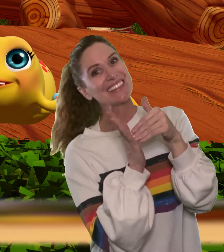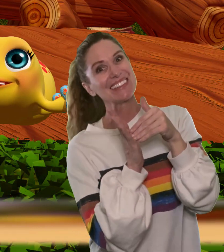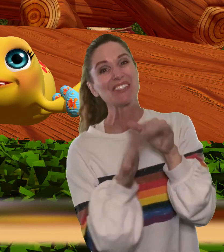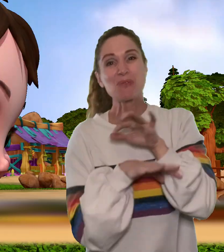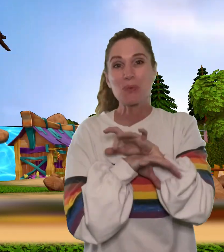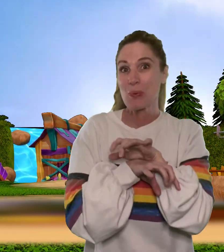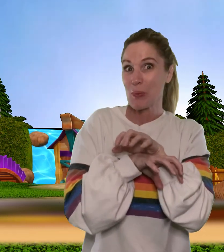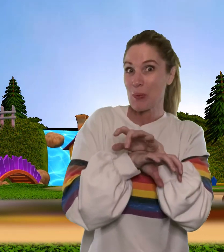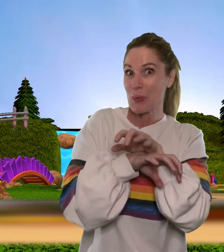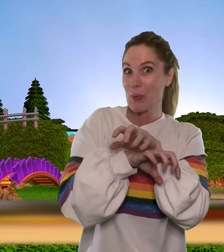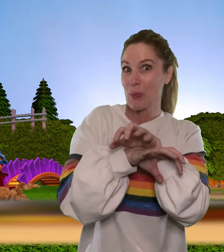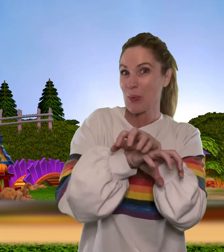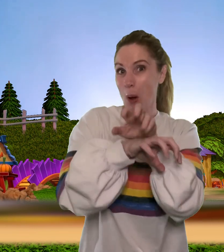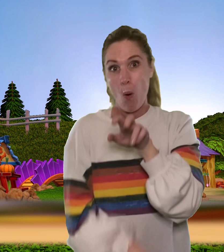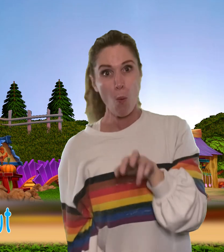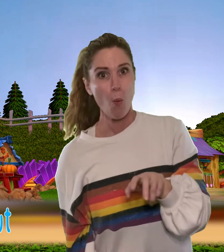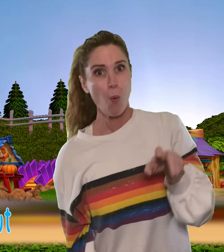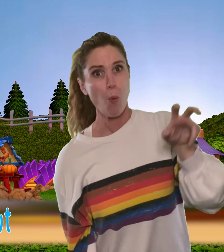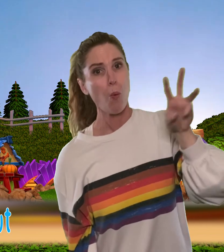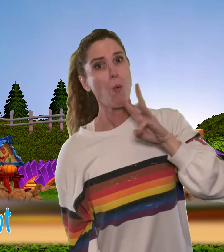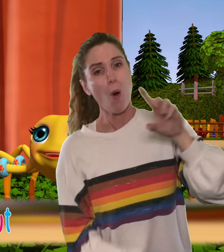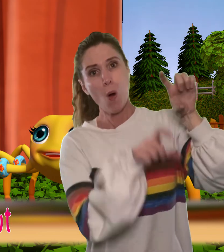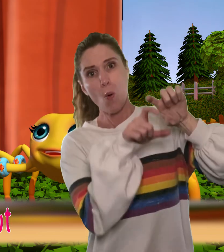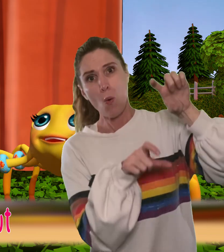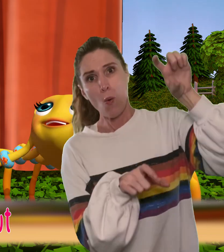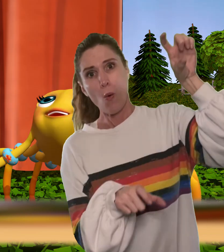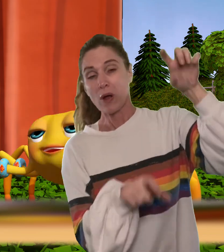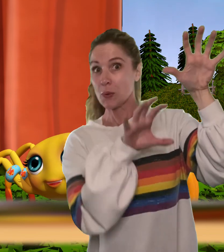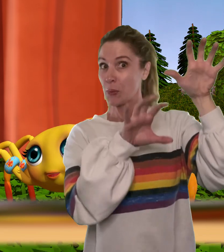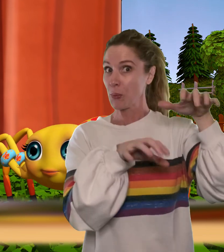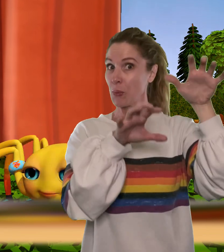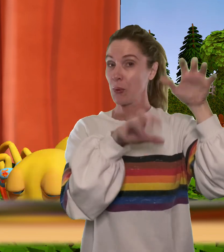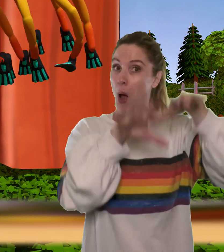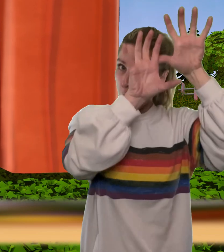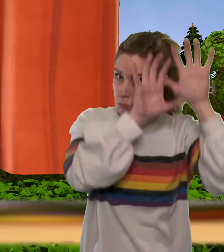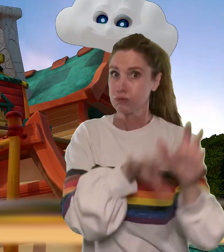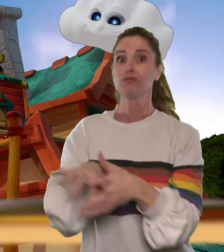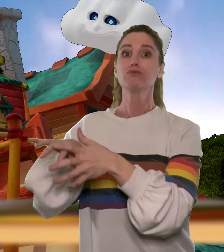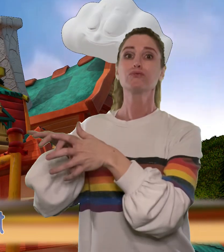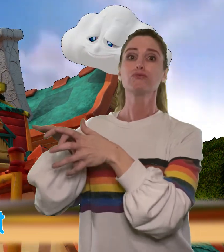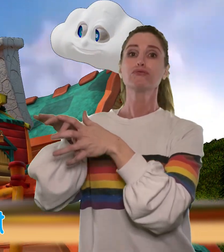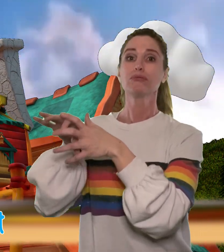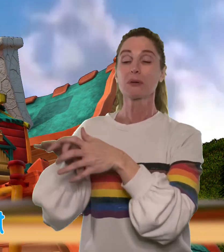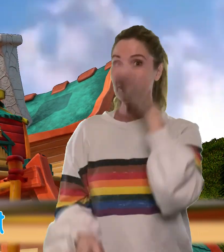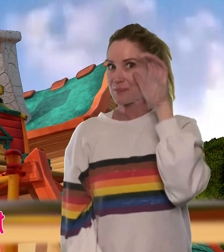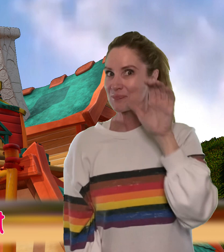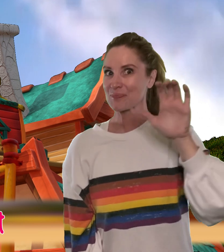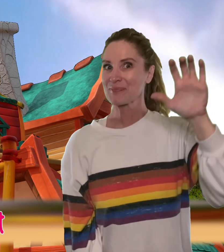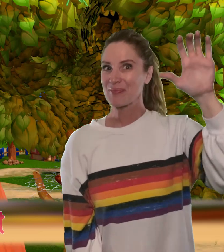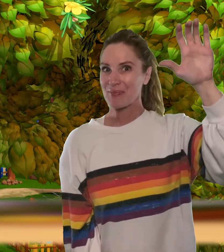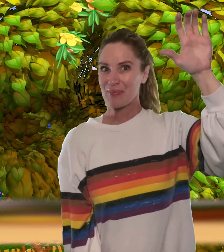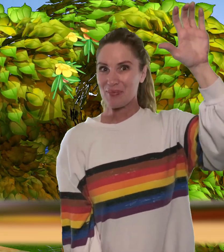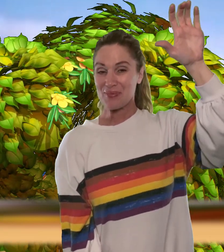again. The incy wincy spider climbed up the water spout. Down came the rain and washed the